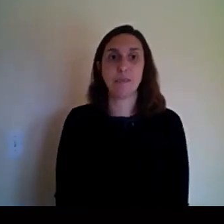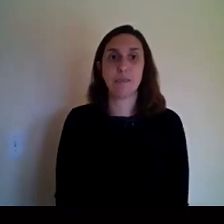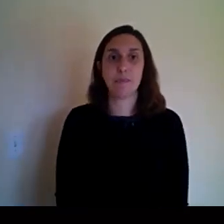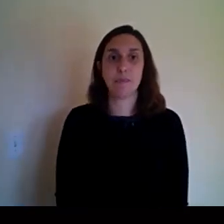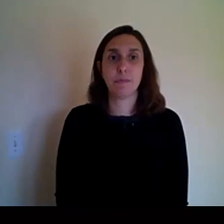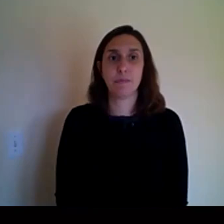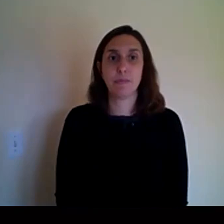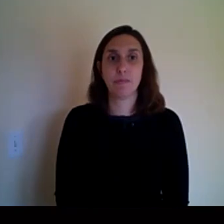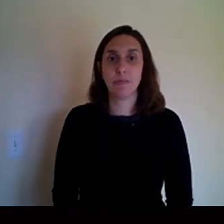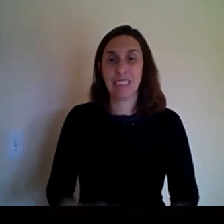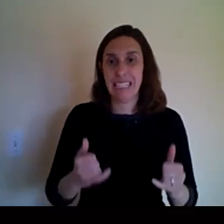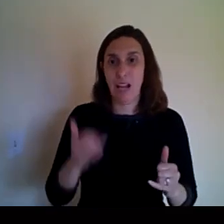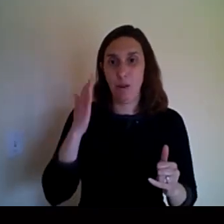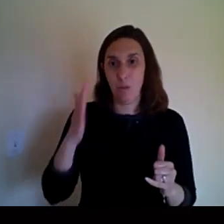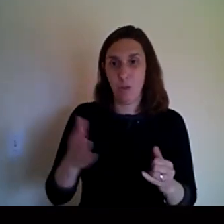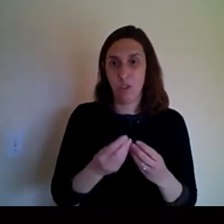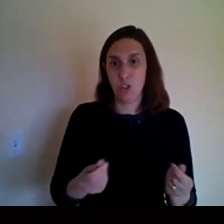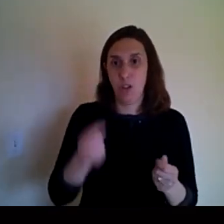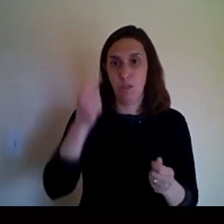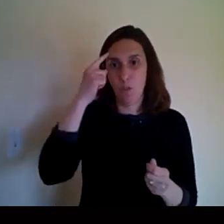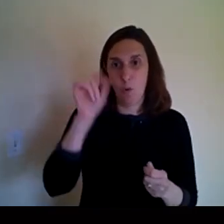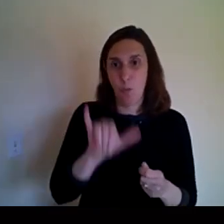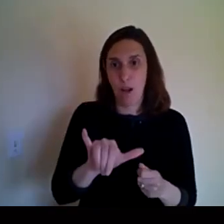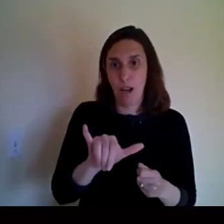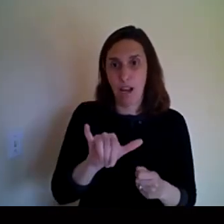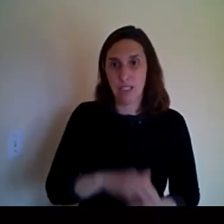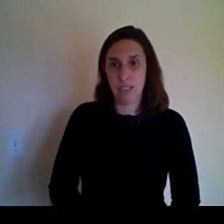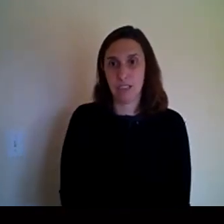And now I'm going to solve for y.